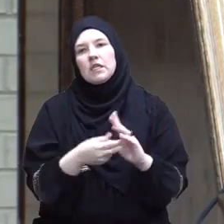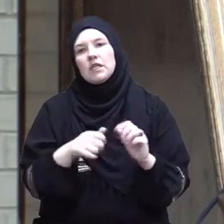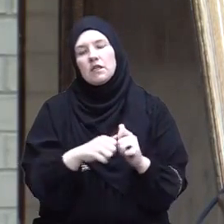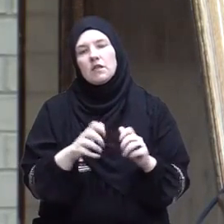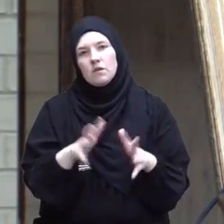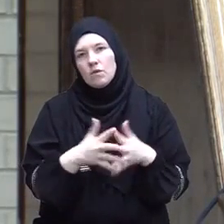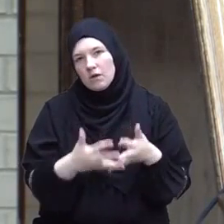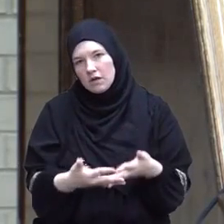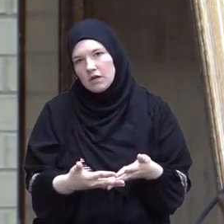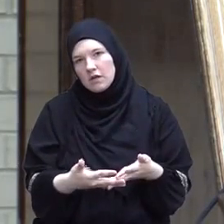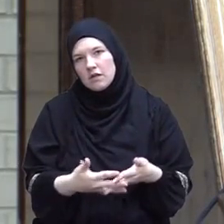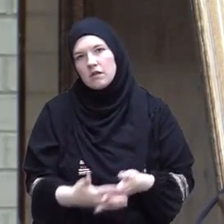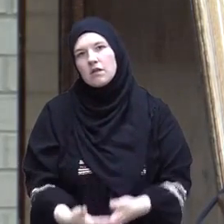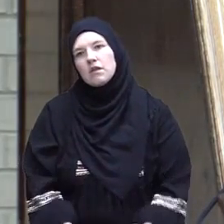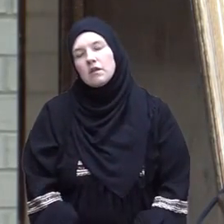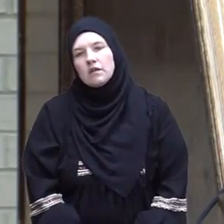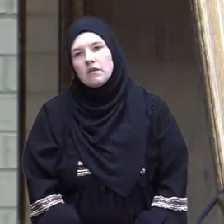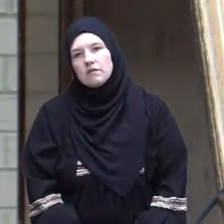Quran?